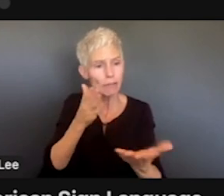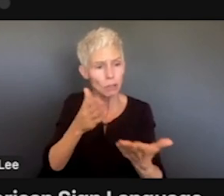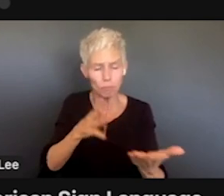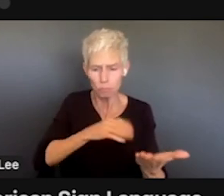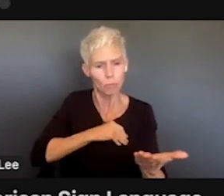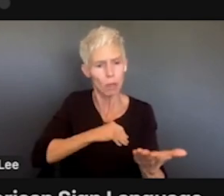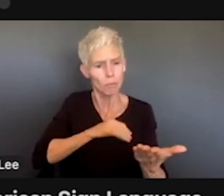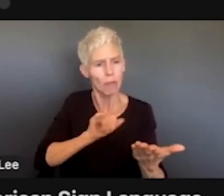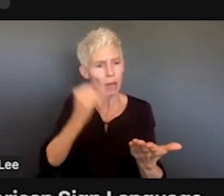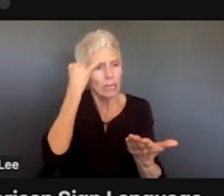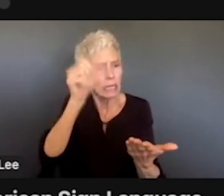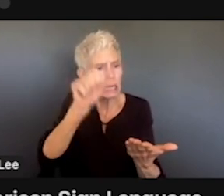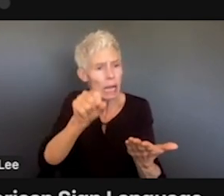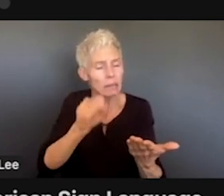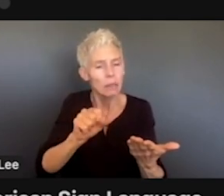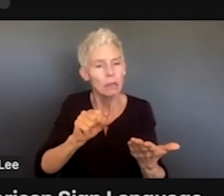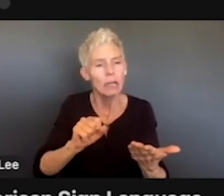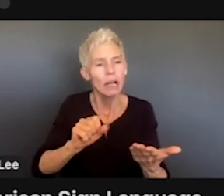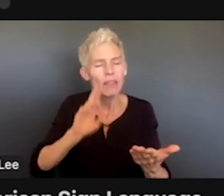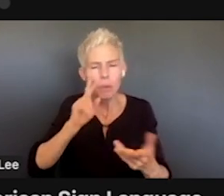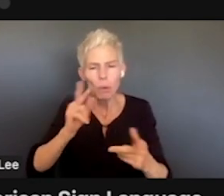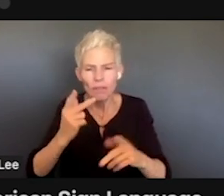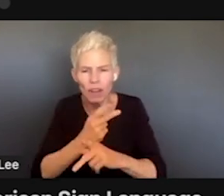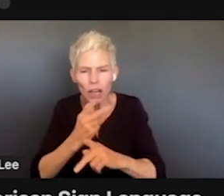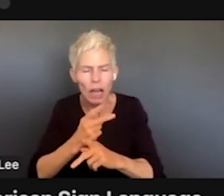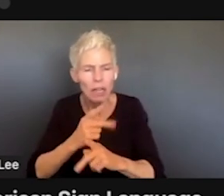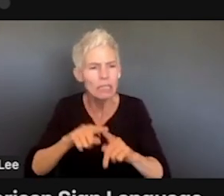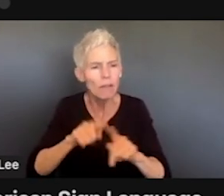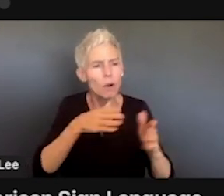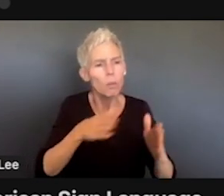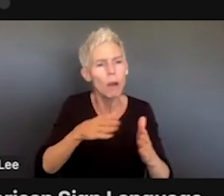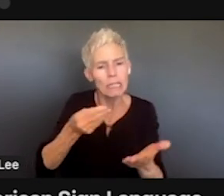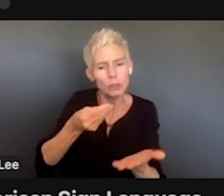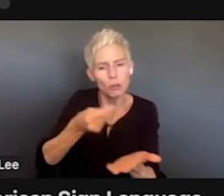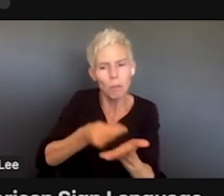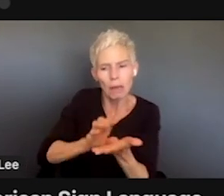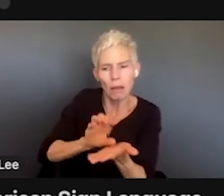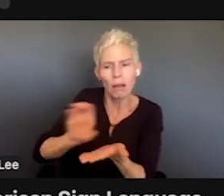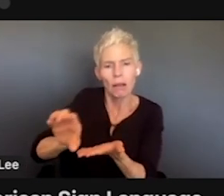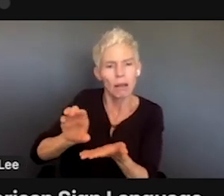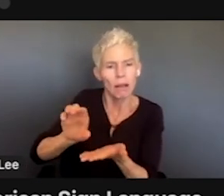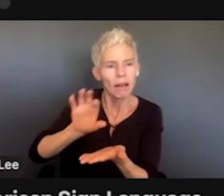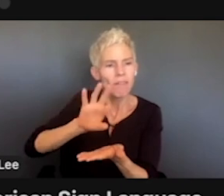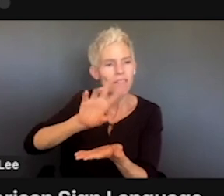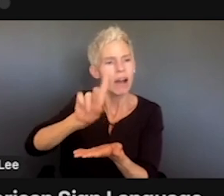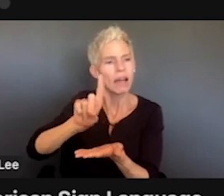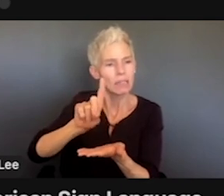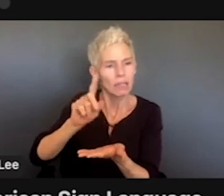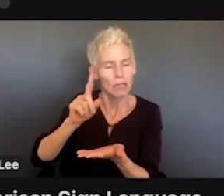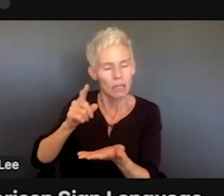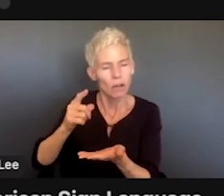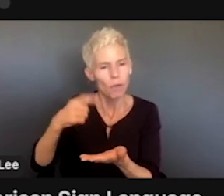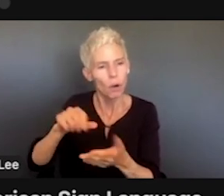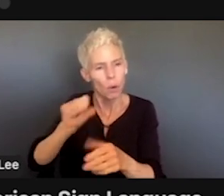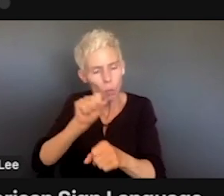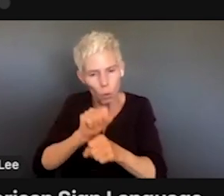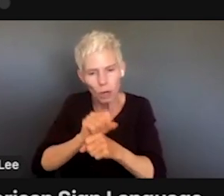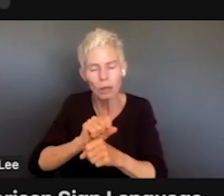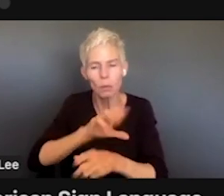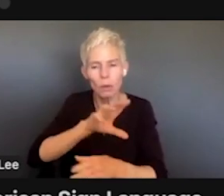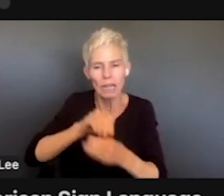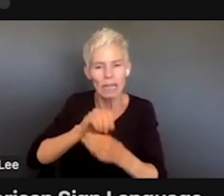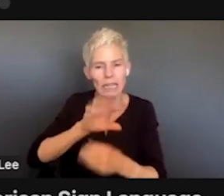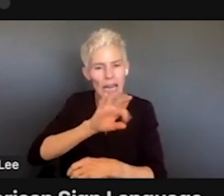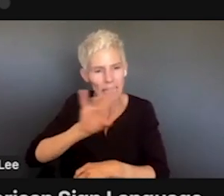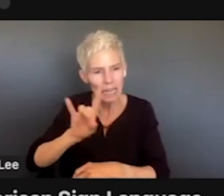basically used other ways of funding the needed work for 988 and crisis services. So I